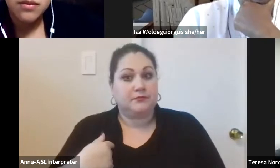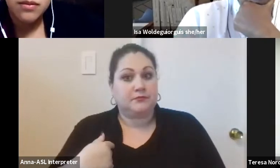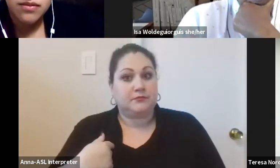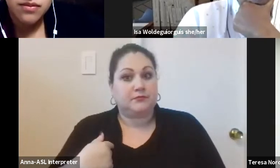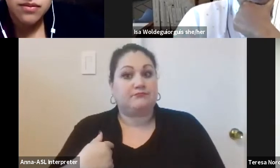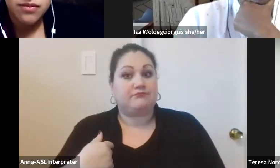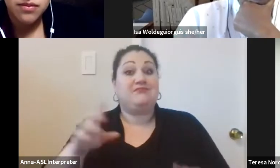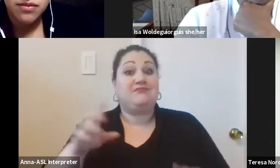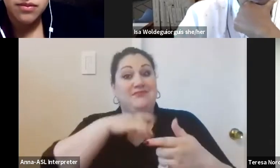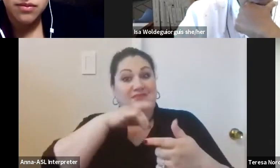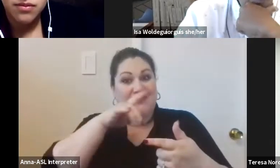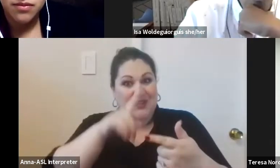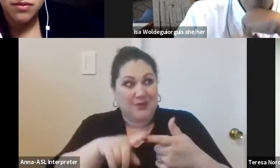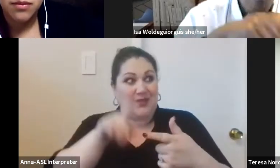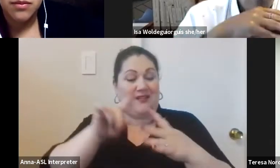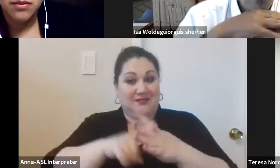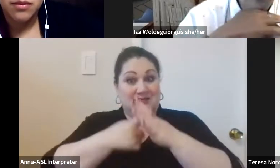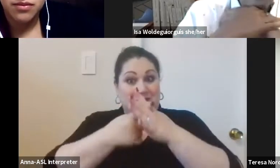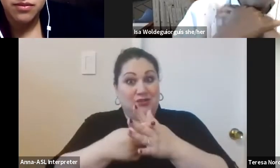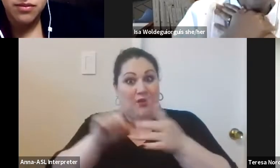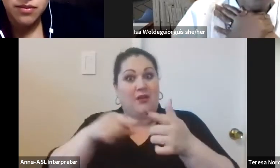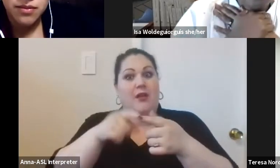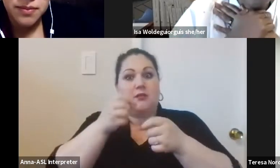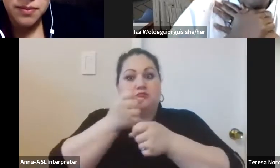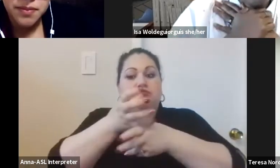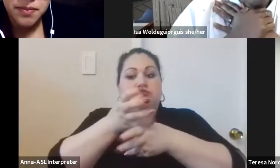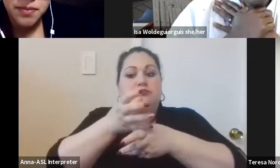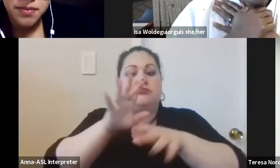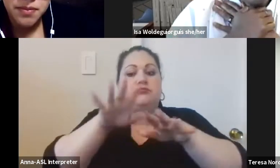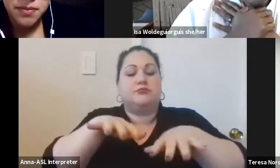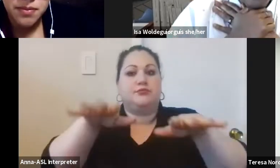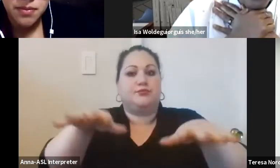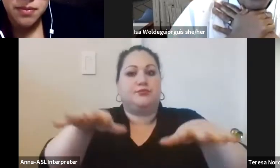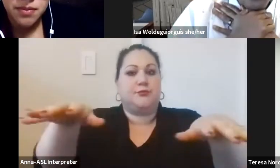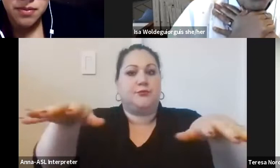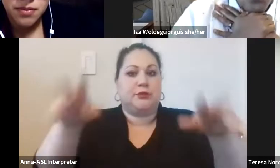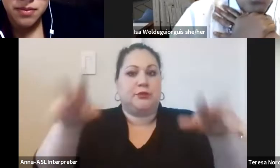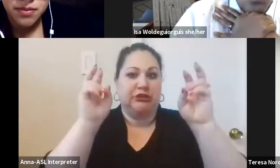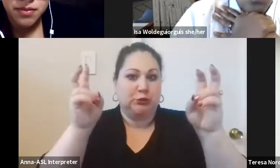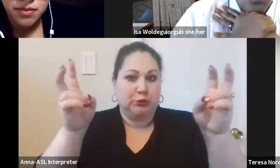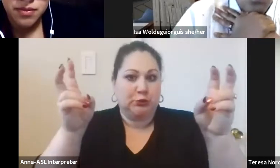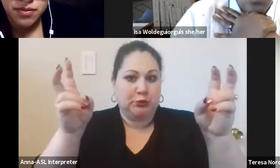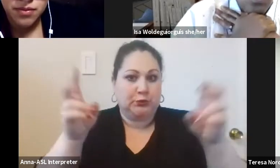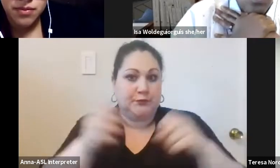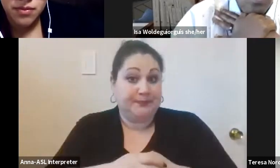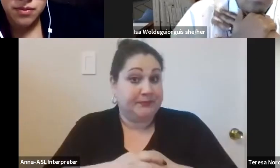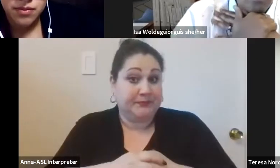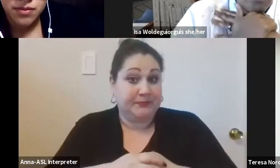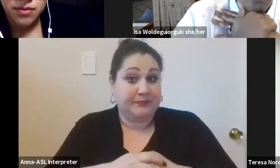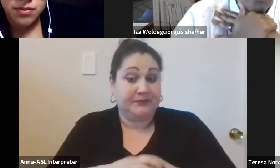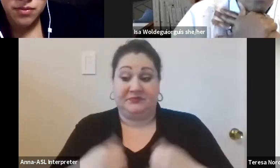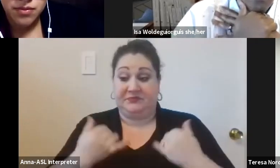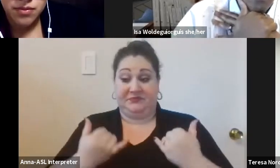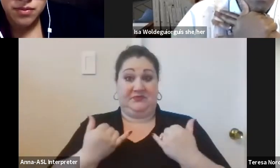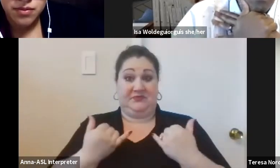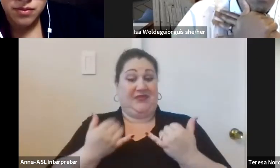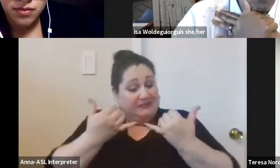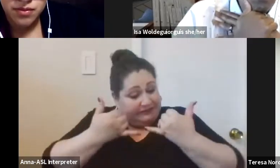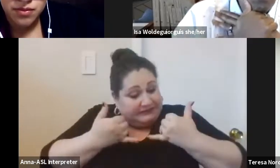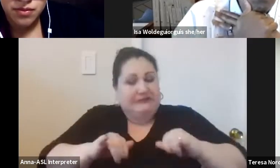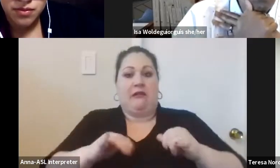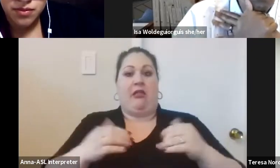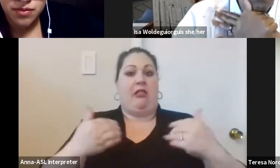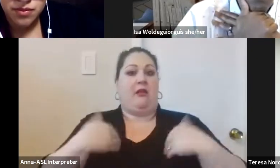effect. So at this point, we're still having a conversation. It's really,